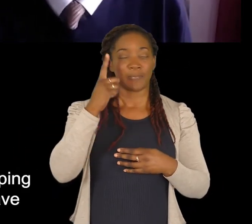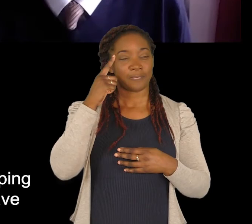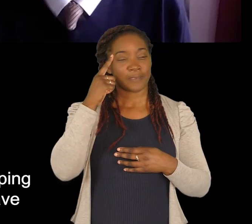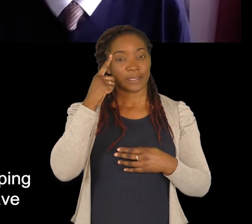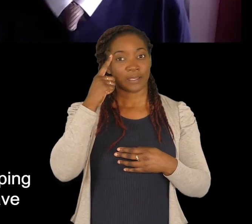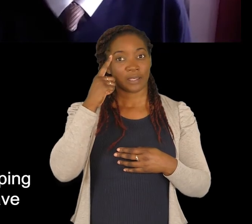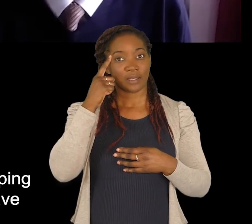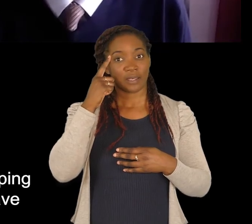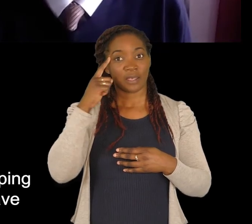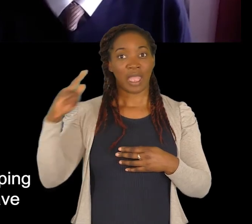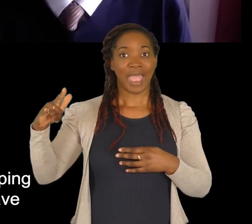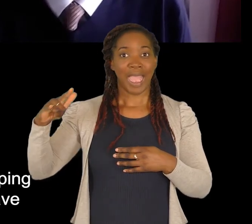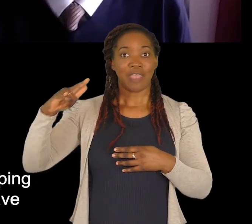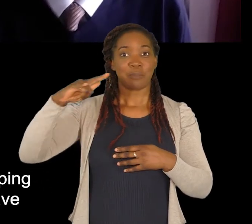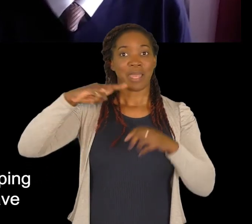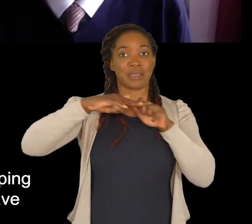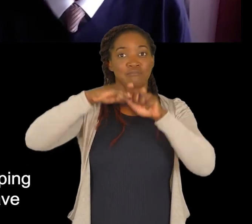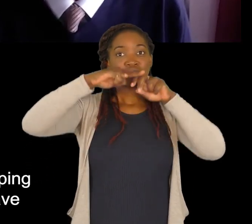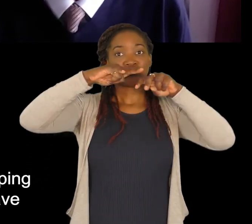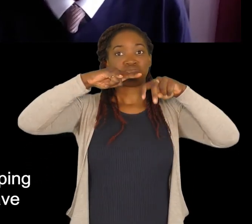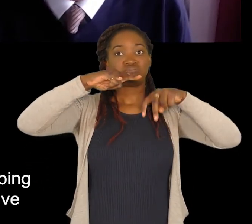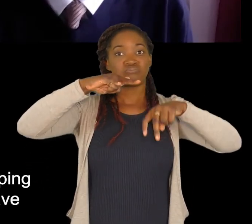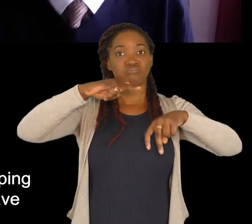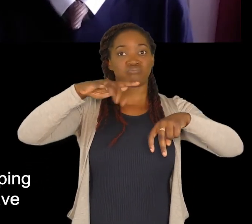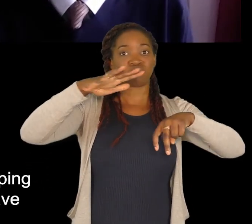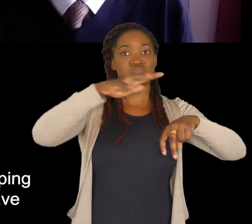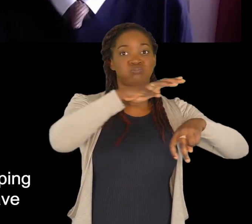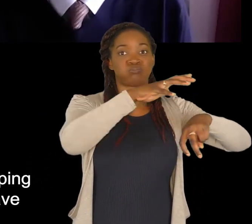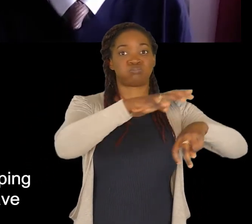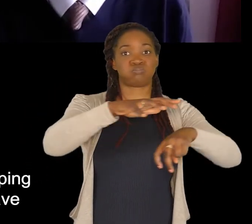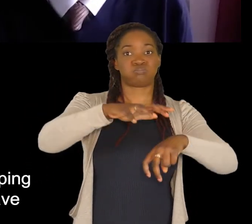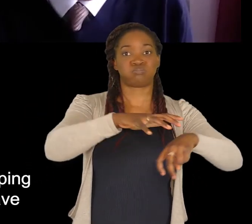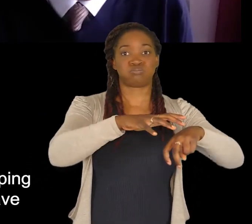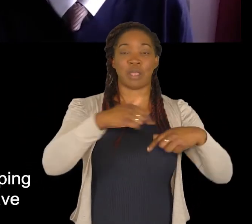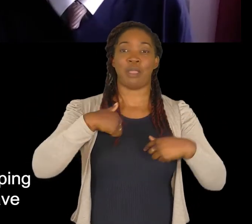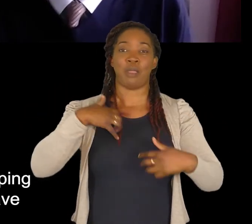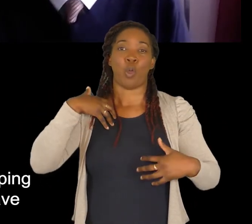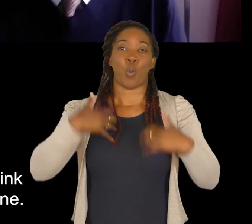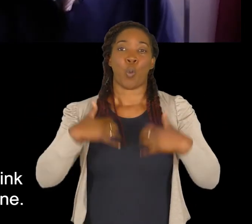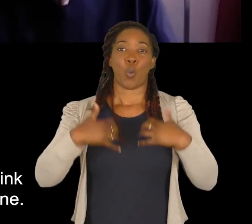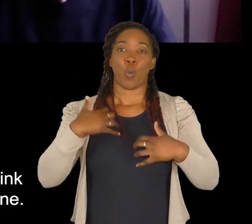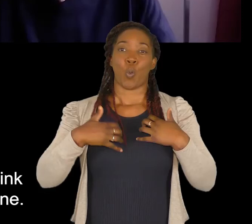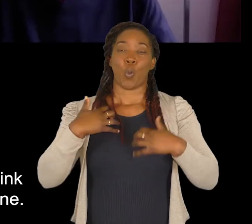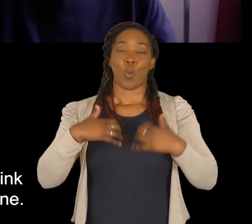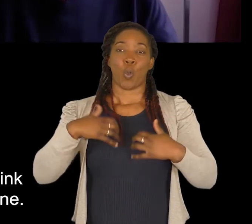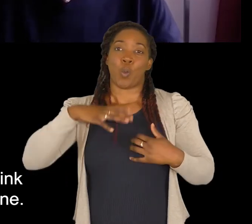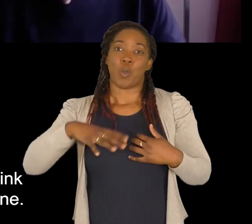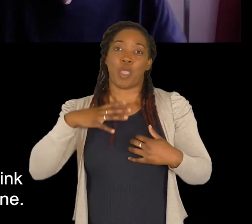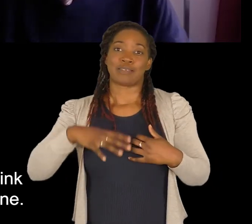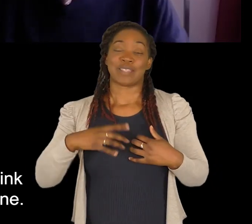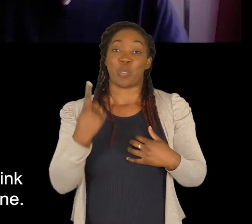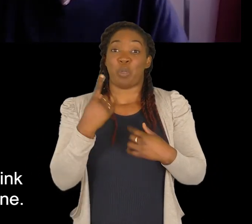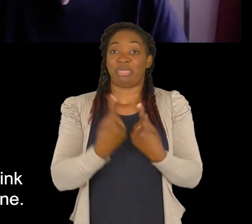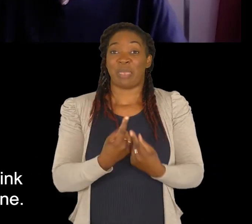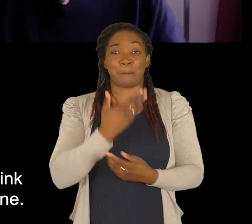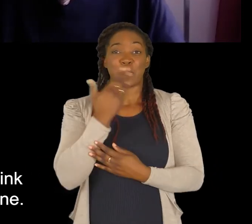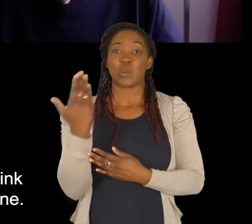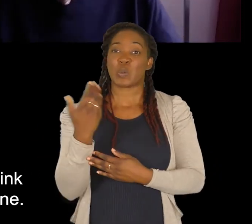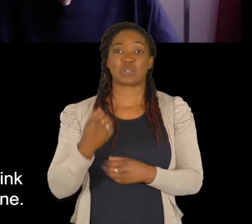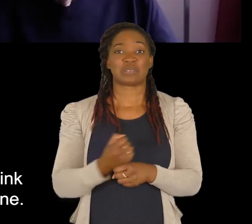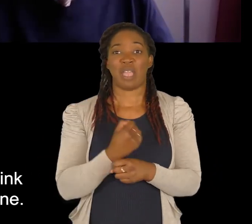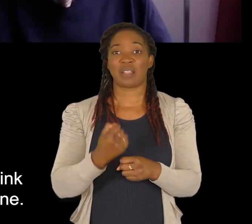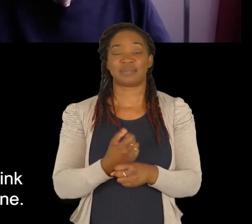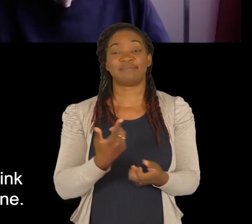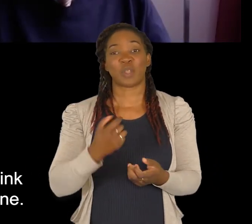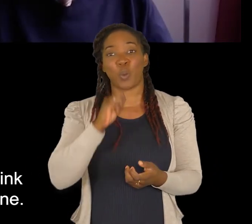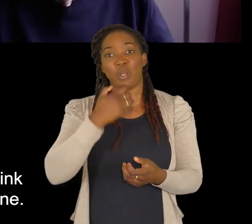Probably jumping out of an aeroplane. I'm a thrill seeker, I have to say. That's one thing I haven't really done.